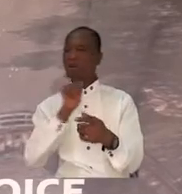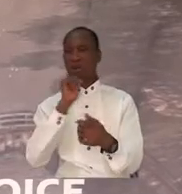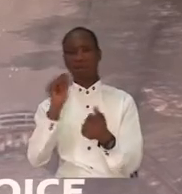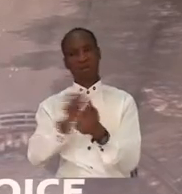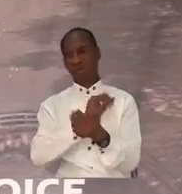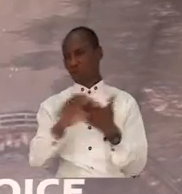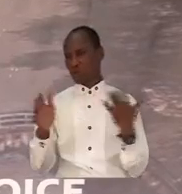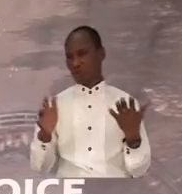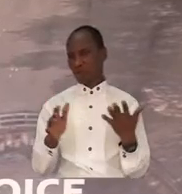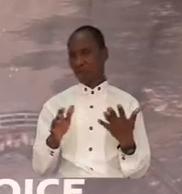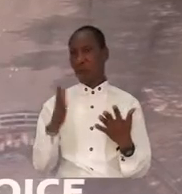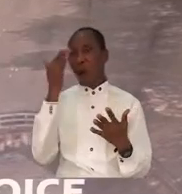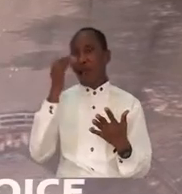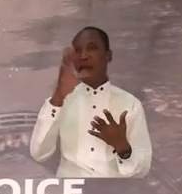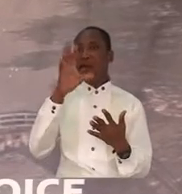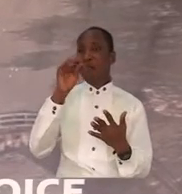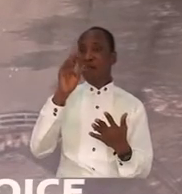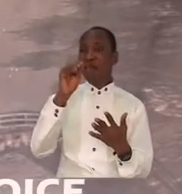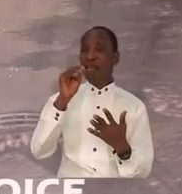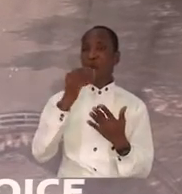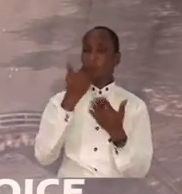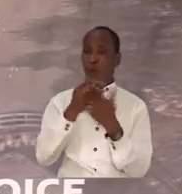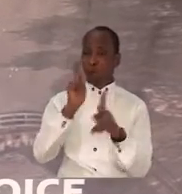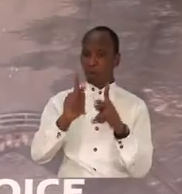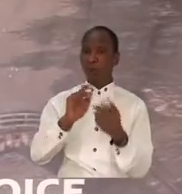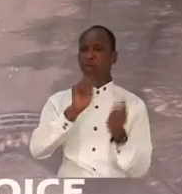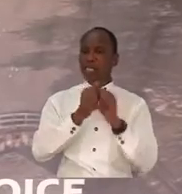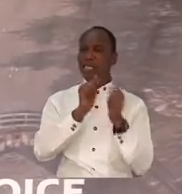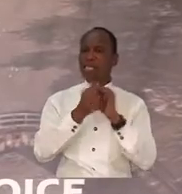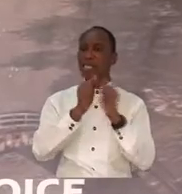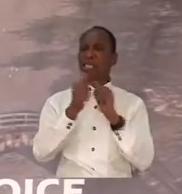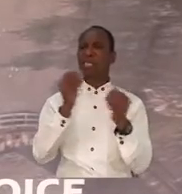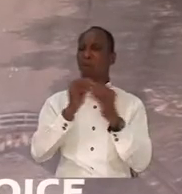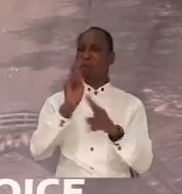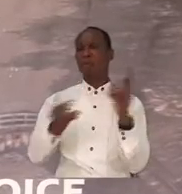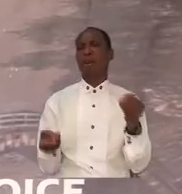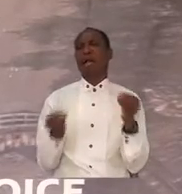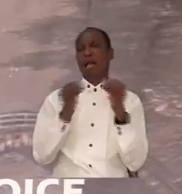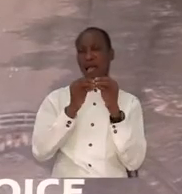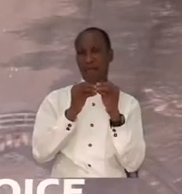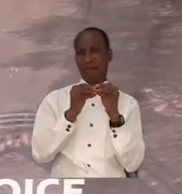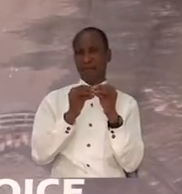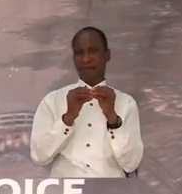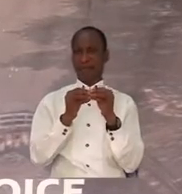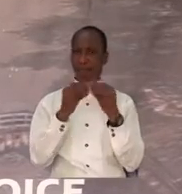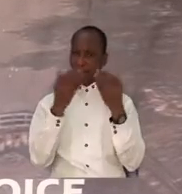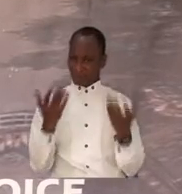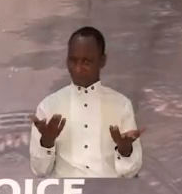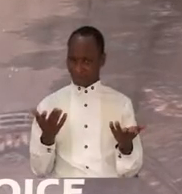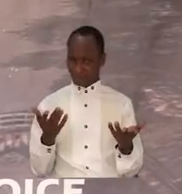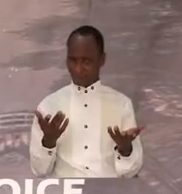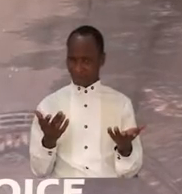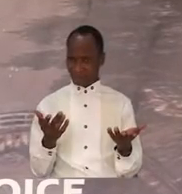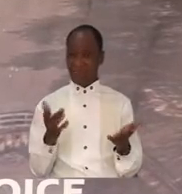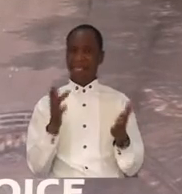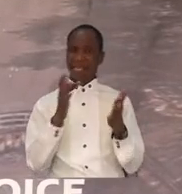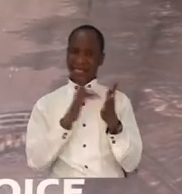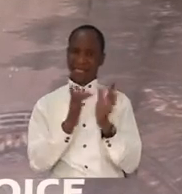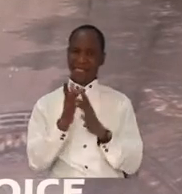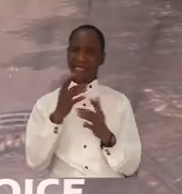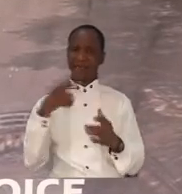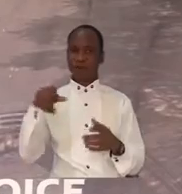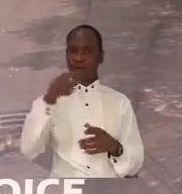ne fuo edionumuno, kakra kra umbet mia sakra ni banibi. Said Jesus Christ, I'm money as I say so in Chene. Nechidi